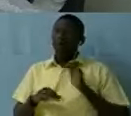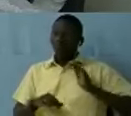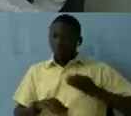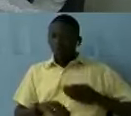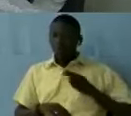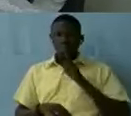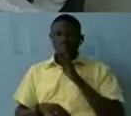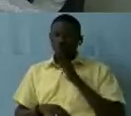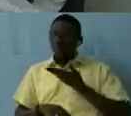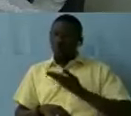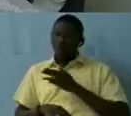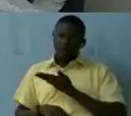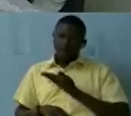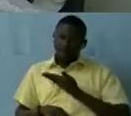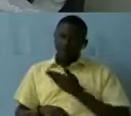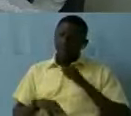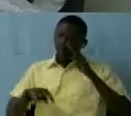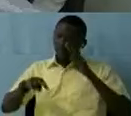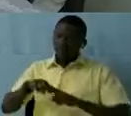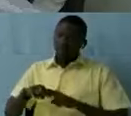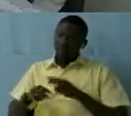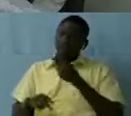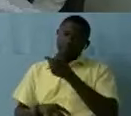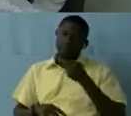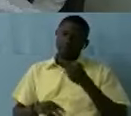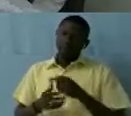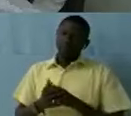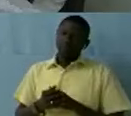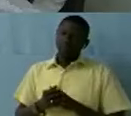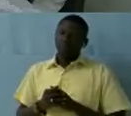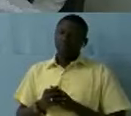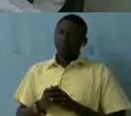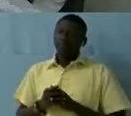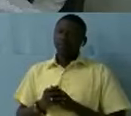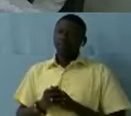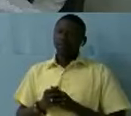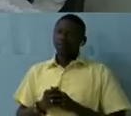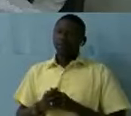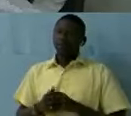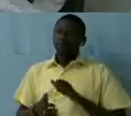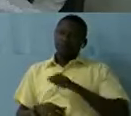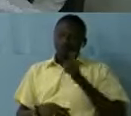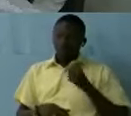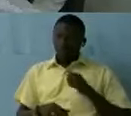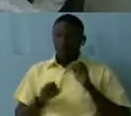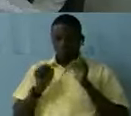you can marry a woman who is HIV negative.